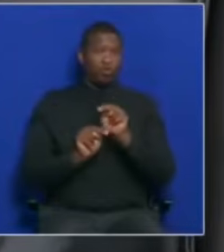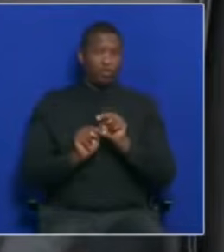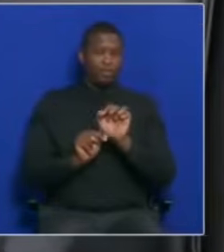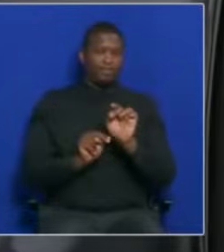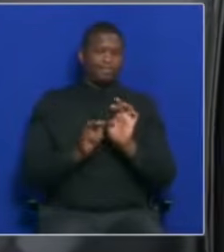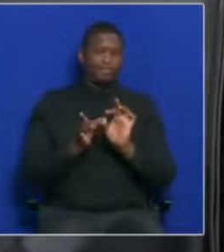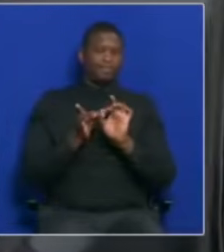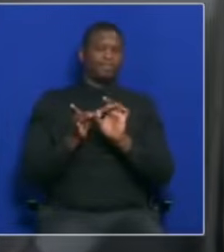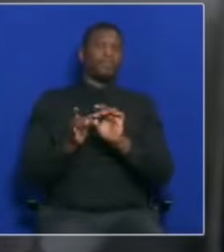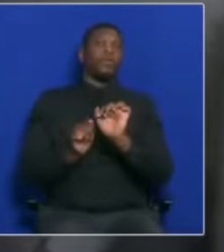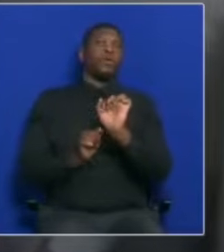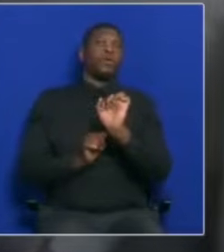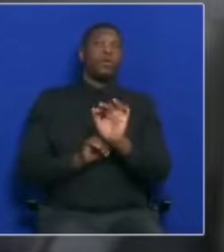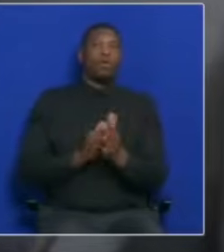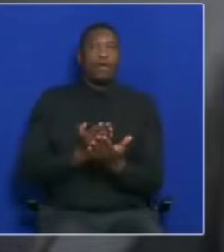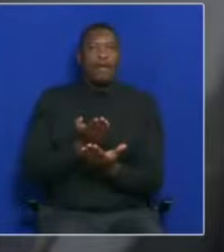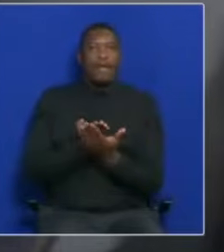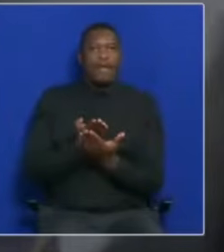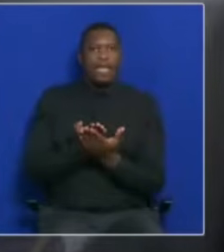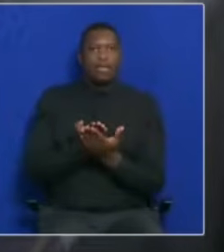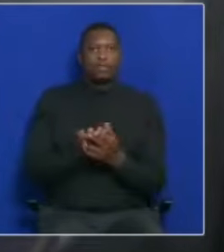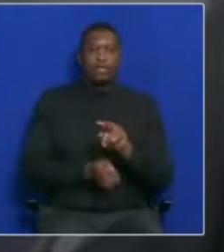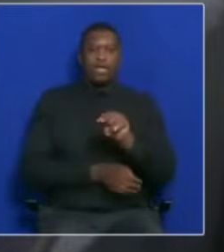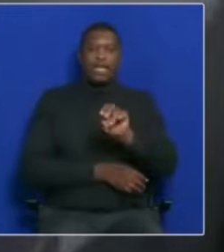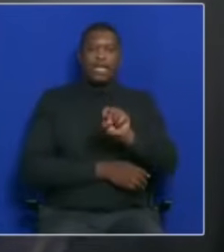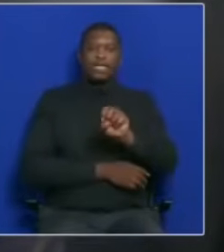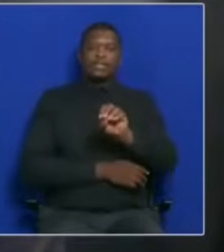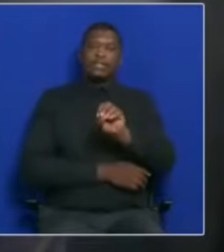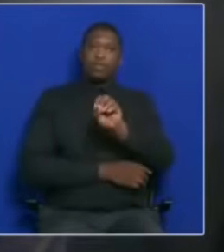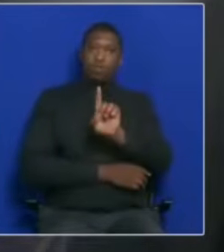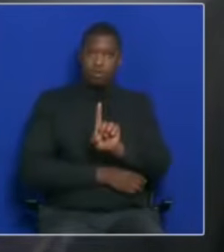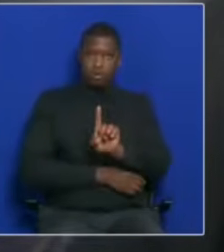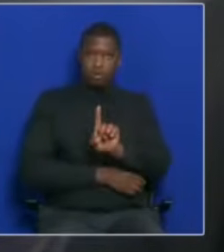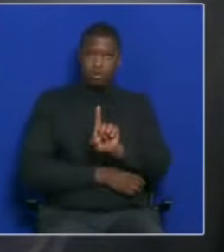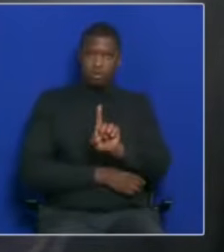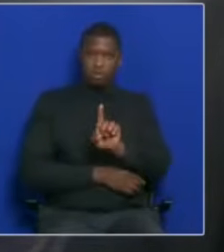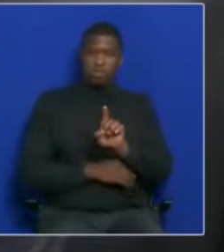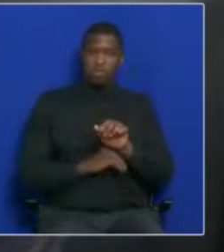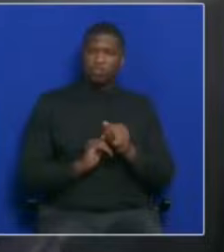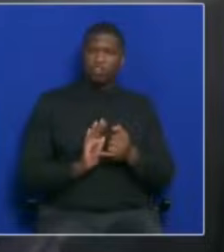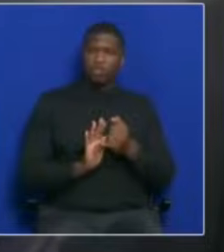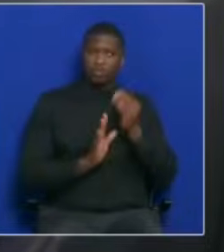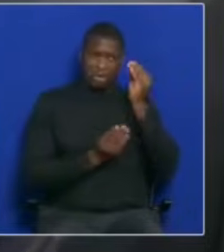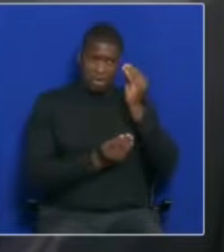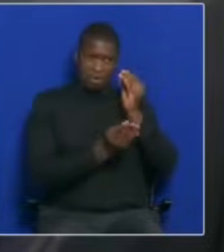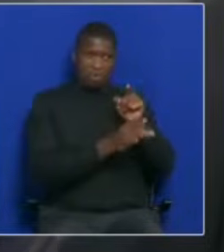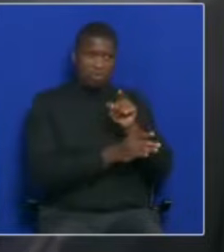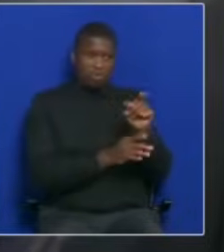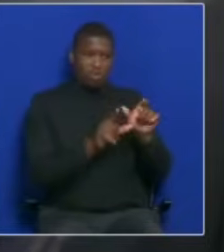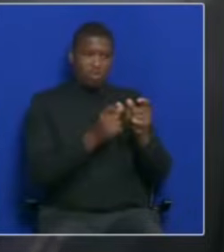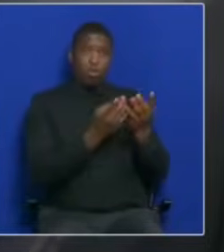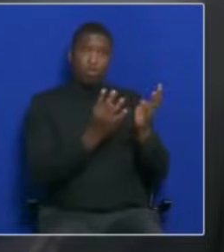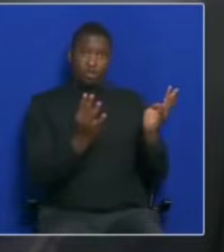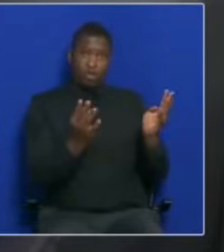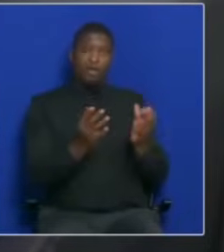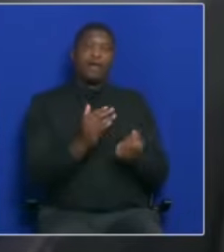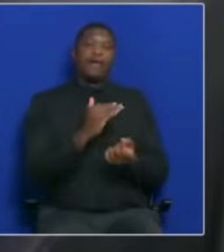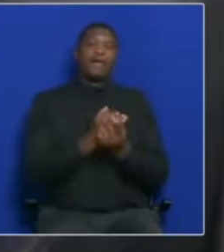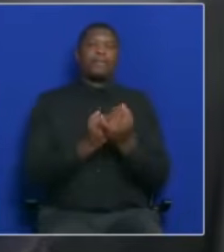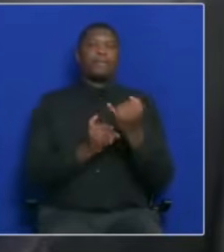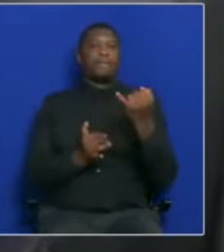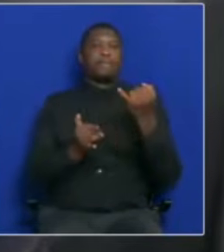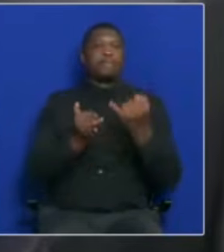annexure MS01. Just to note, Commissioners, that there was a mistake with the labeling